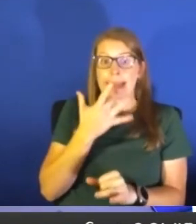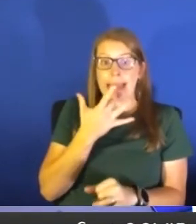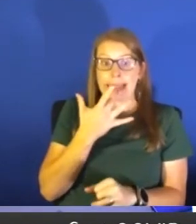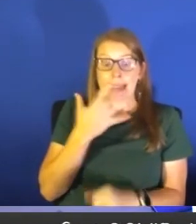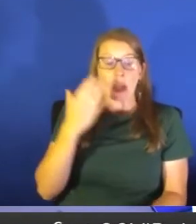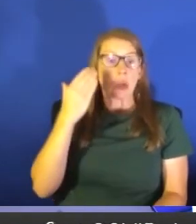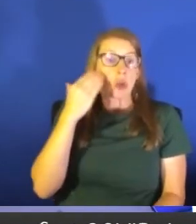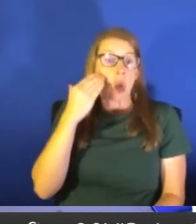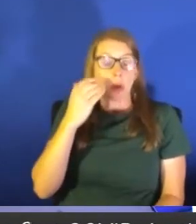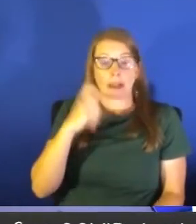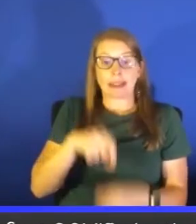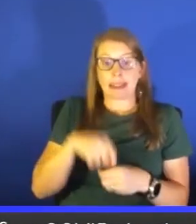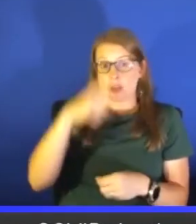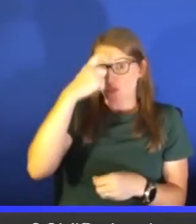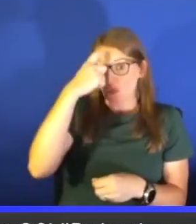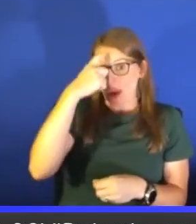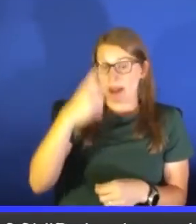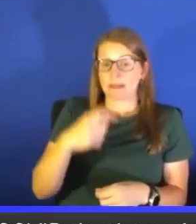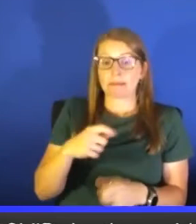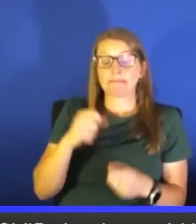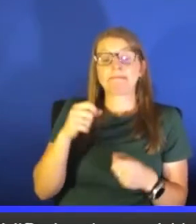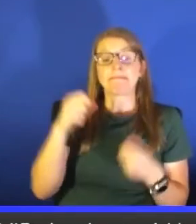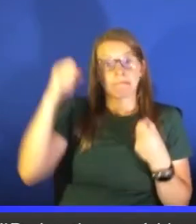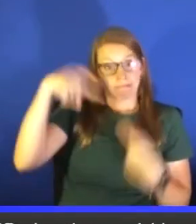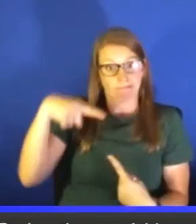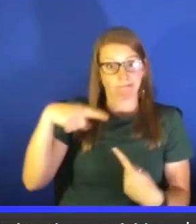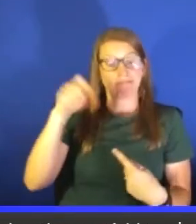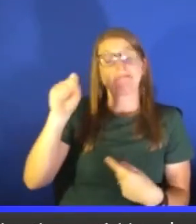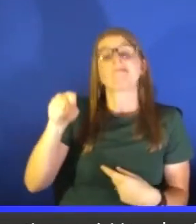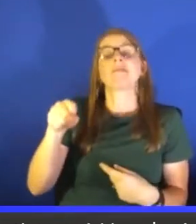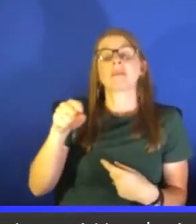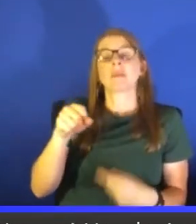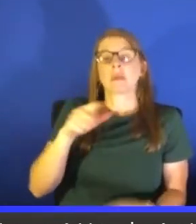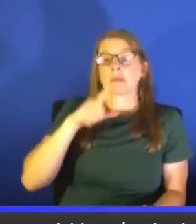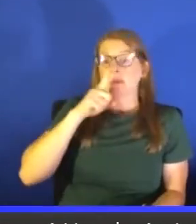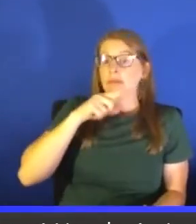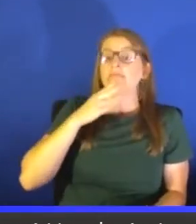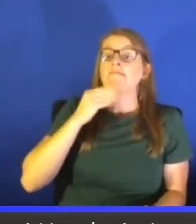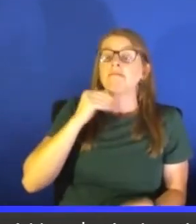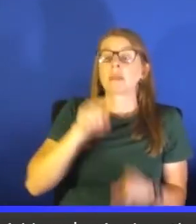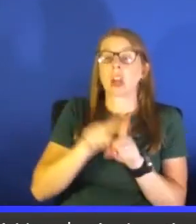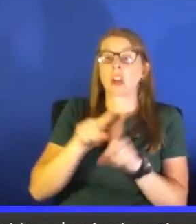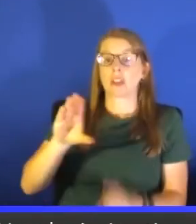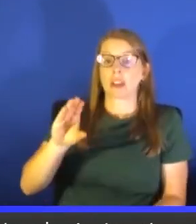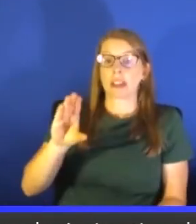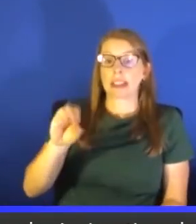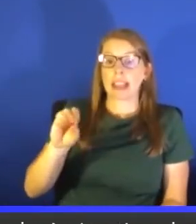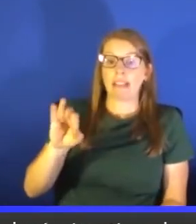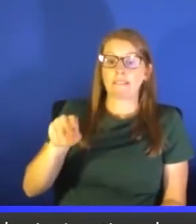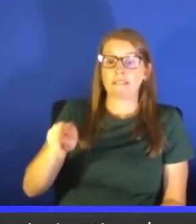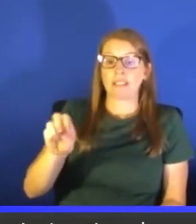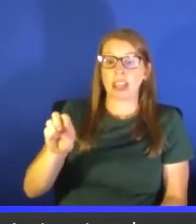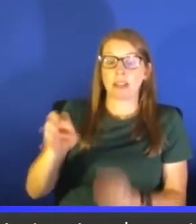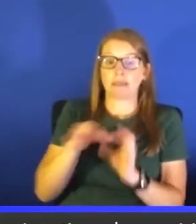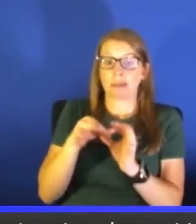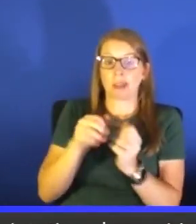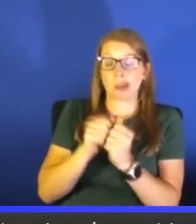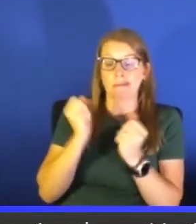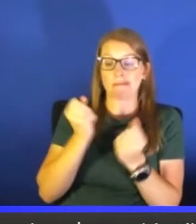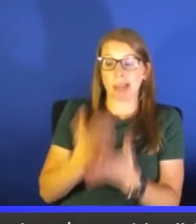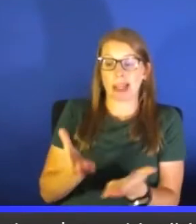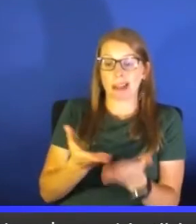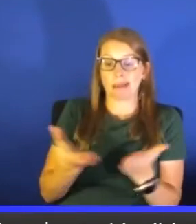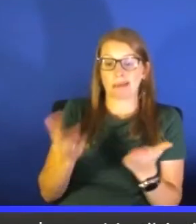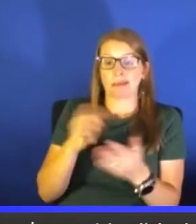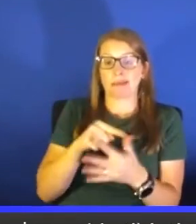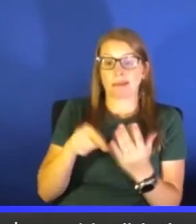brain? Absolutely. I think it comes not only just the artificial sweetener, but also the caffeine that comes with many of these products. And so, we certainly have